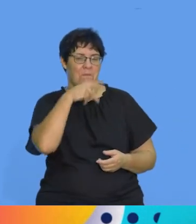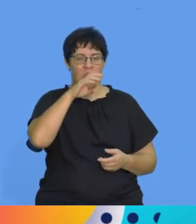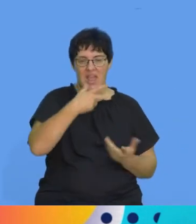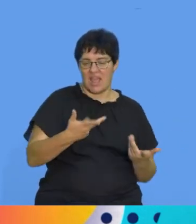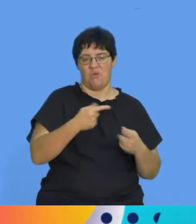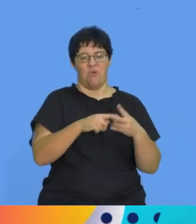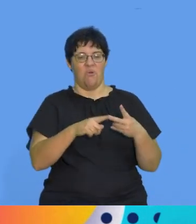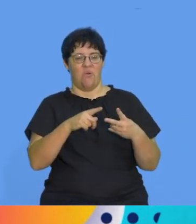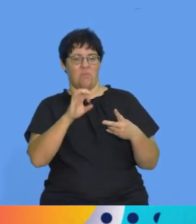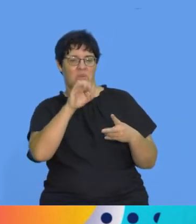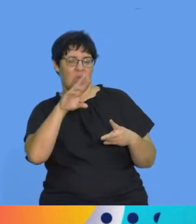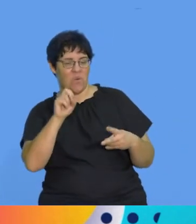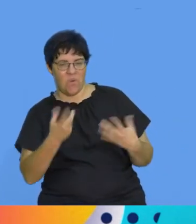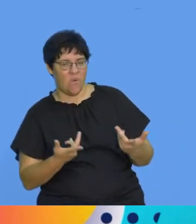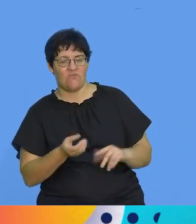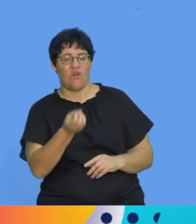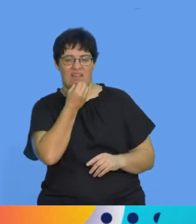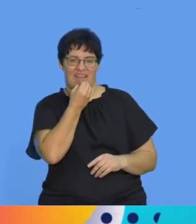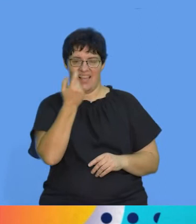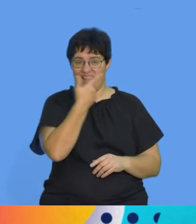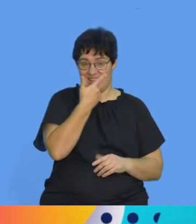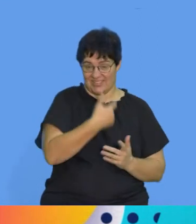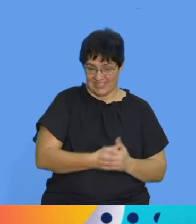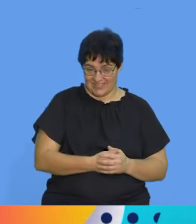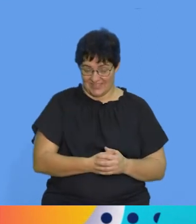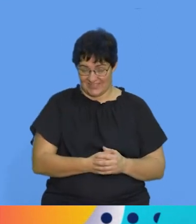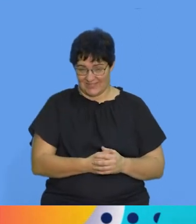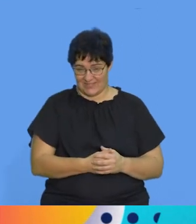some polysaccharides or a monosaccharide for lunch or